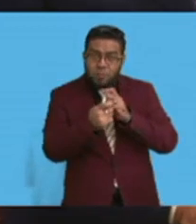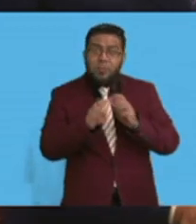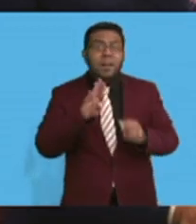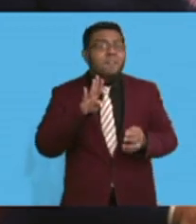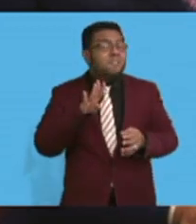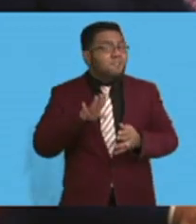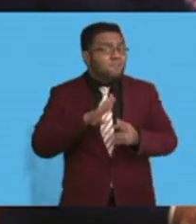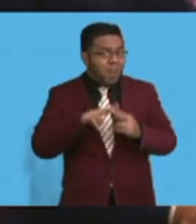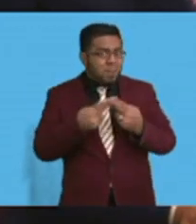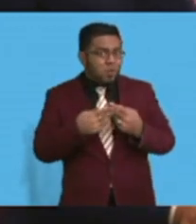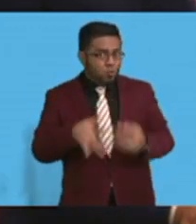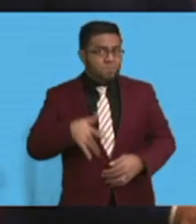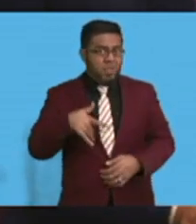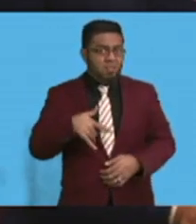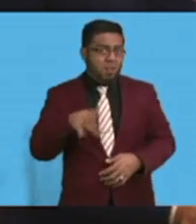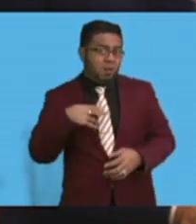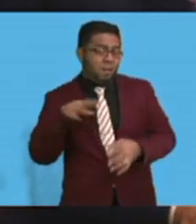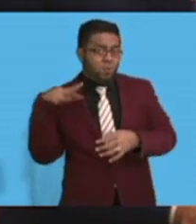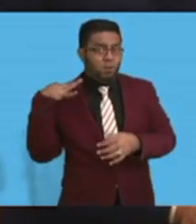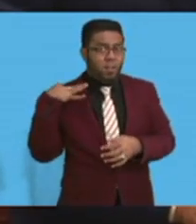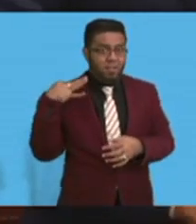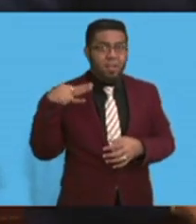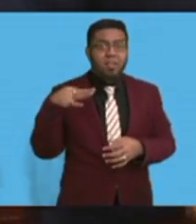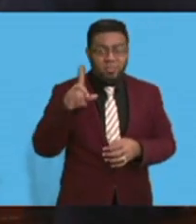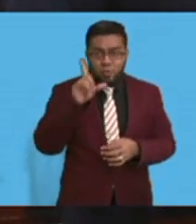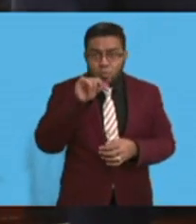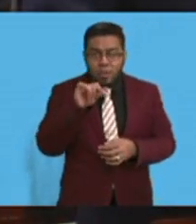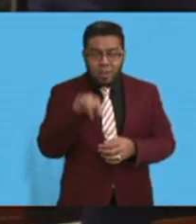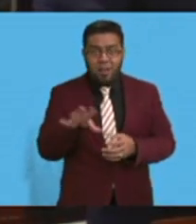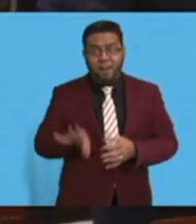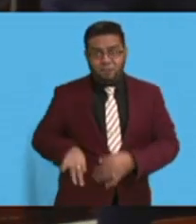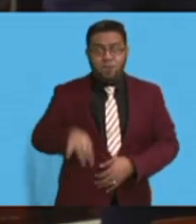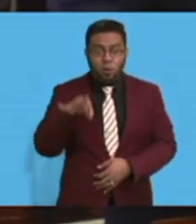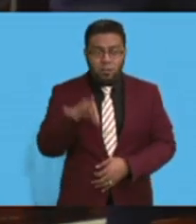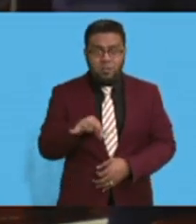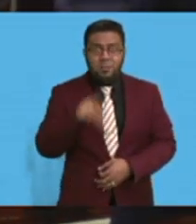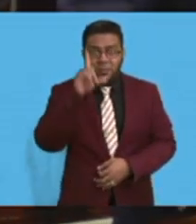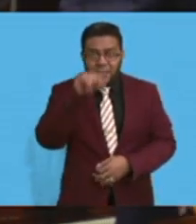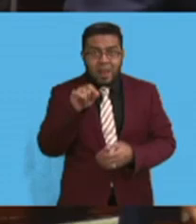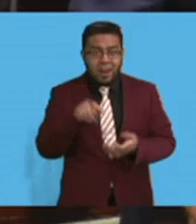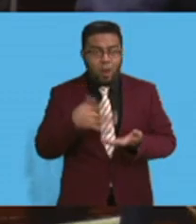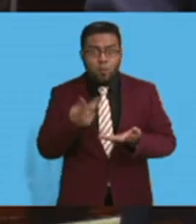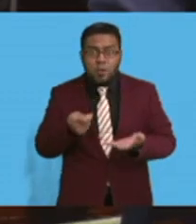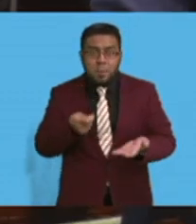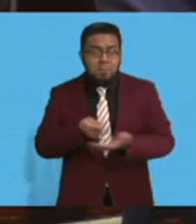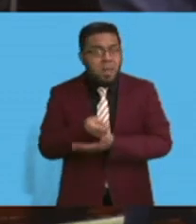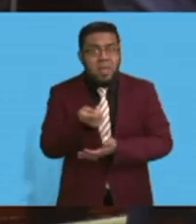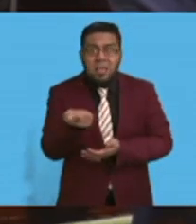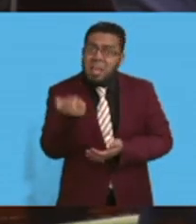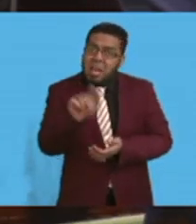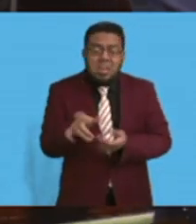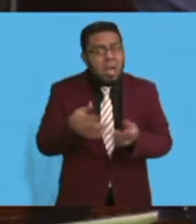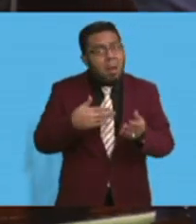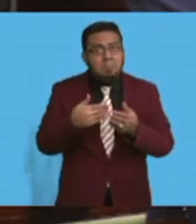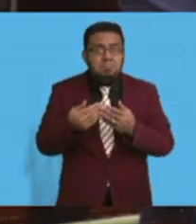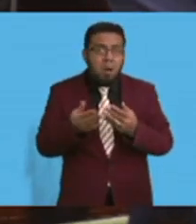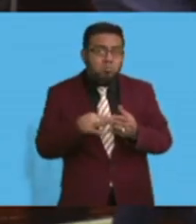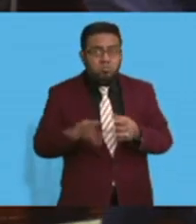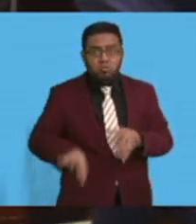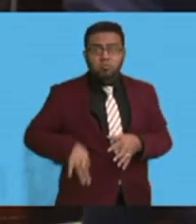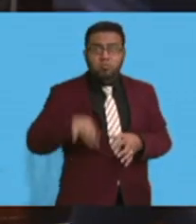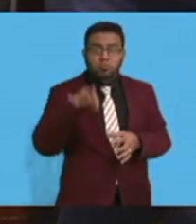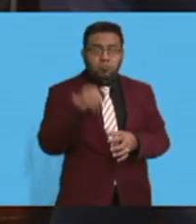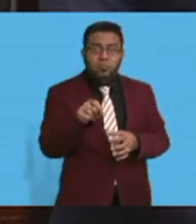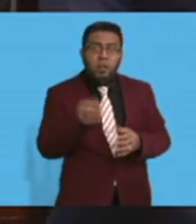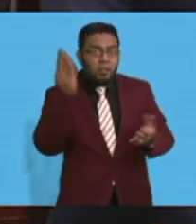on a voluntary basis that they can afford their school fees for the children can now pay the school fees or any amount they choose direct into